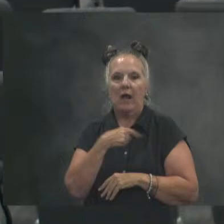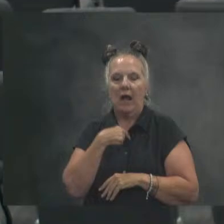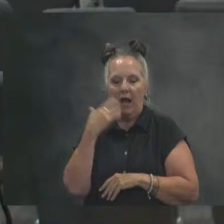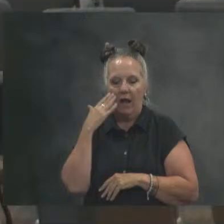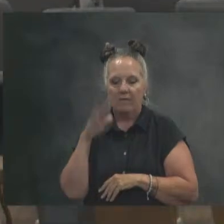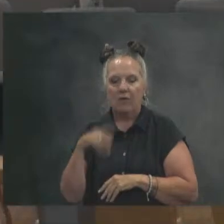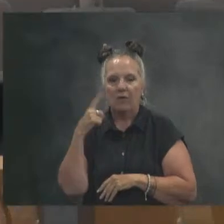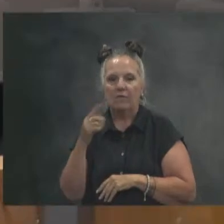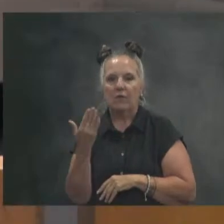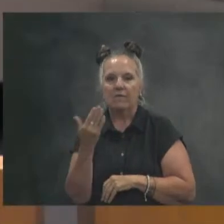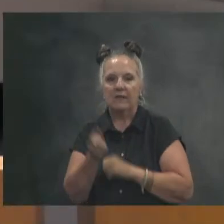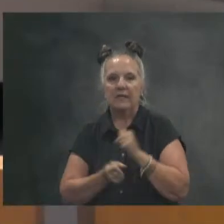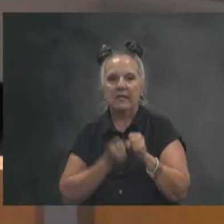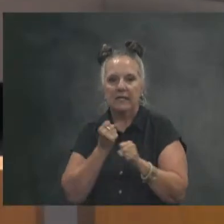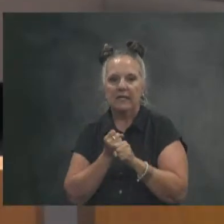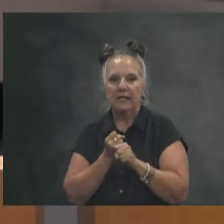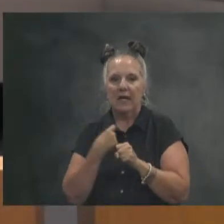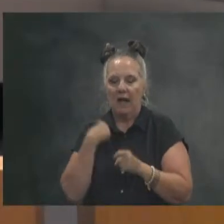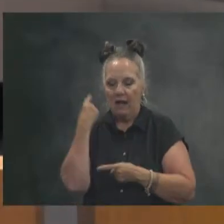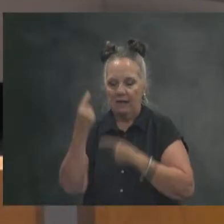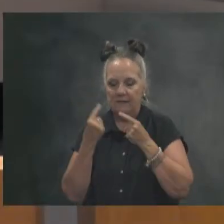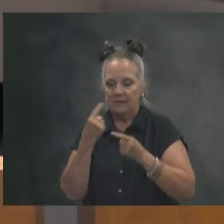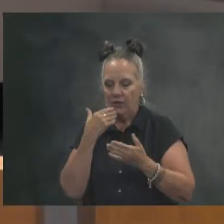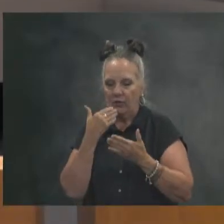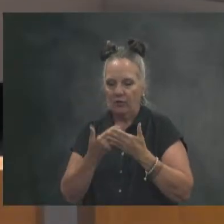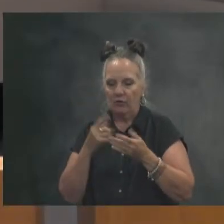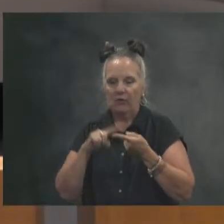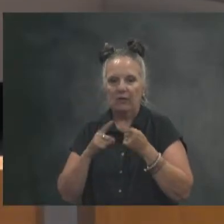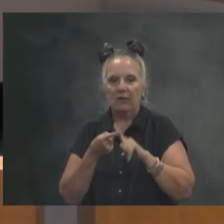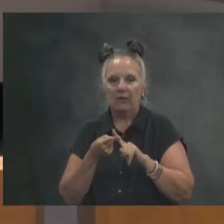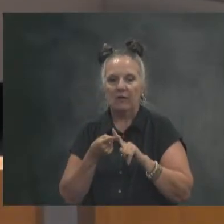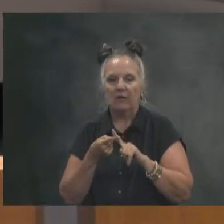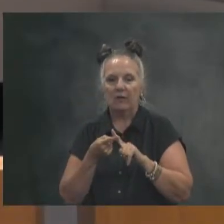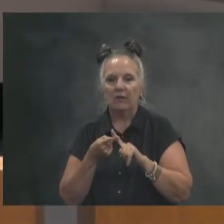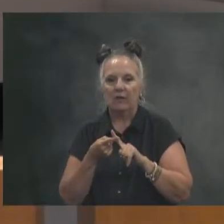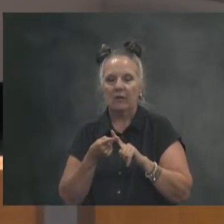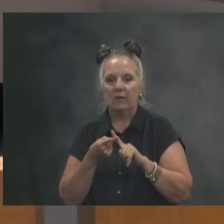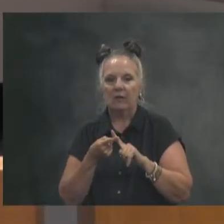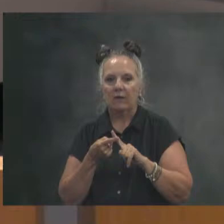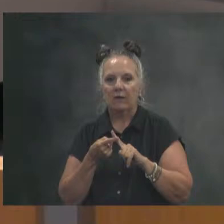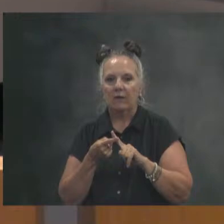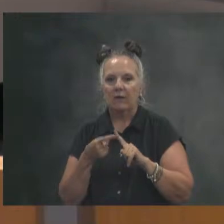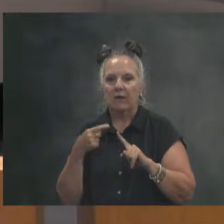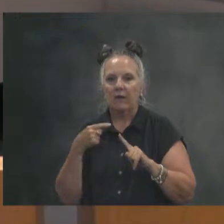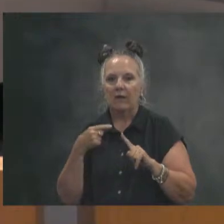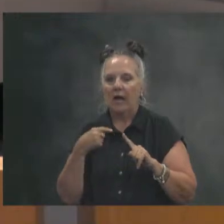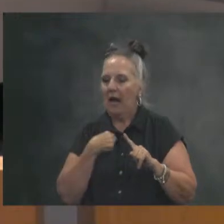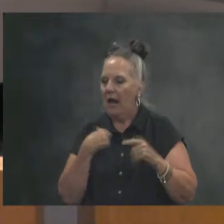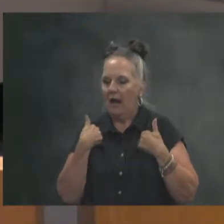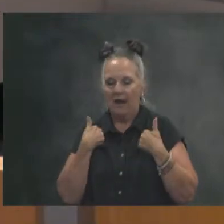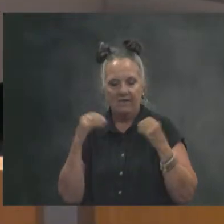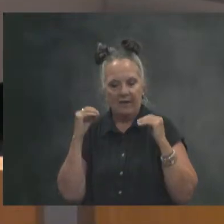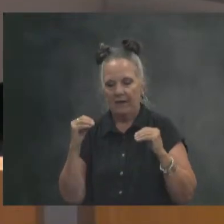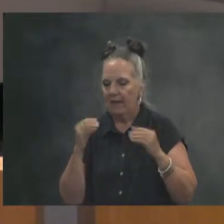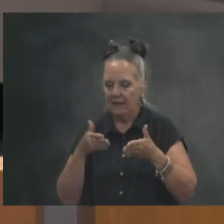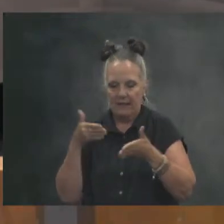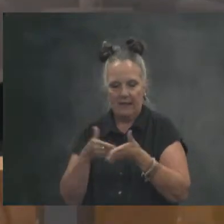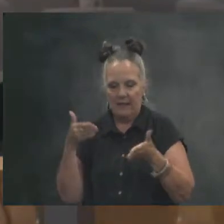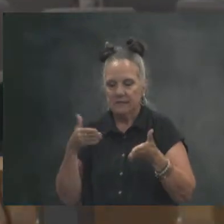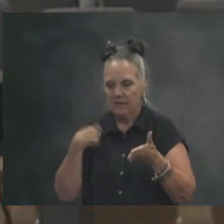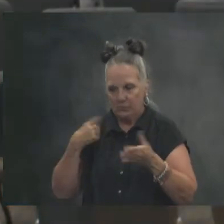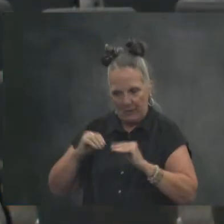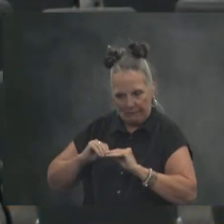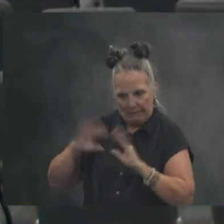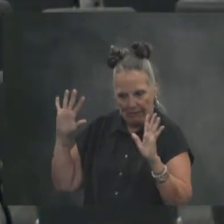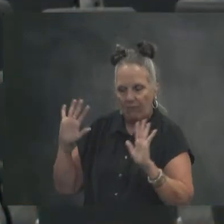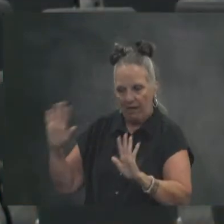years and is considered a good friend, so I just want to make sure that everyone knows that I'm just doing that for transparency. I have nothing against anybody. Thank you,